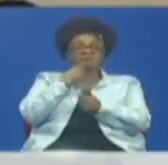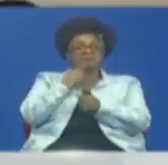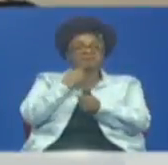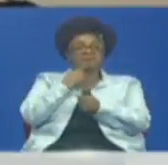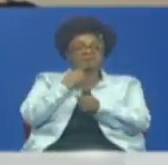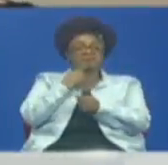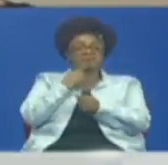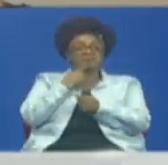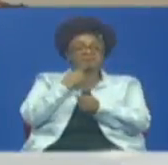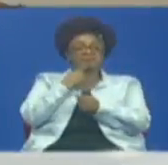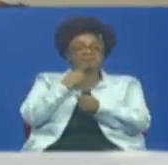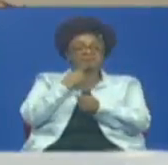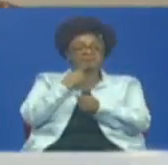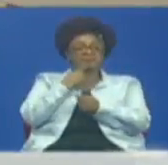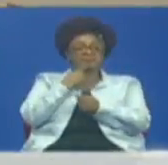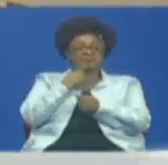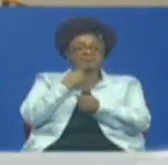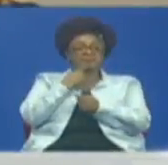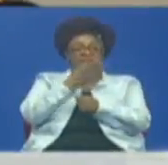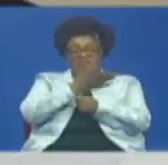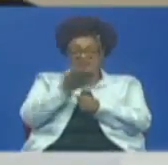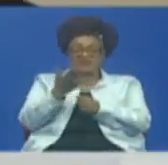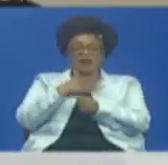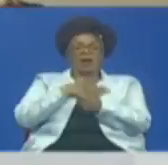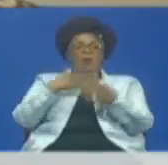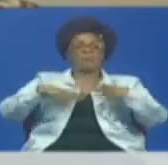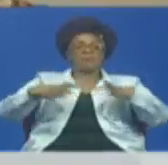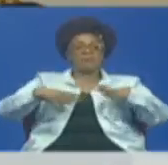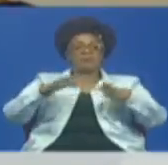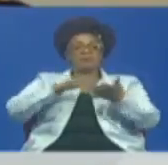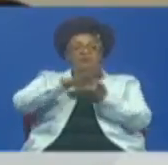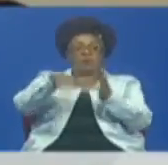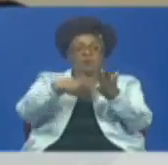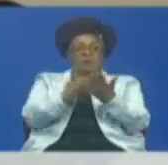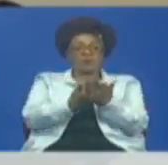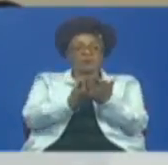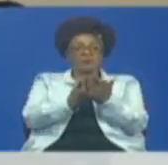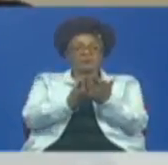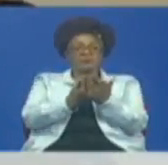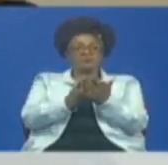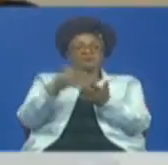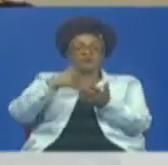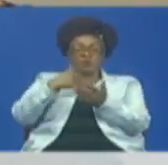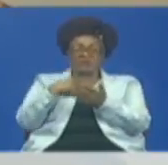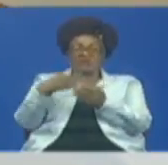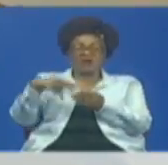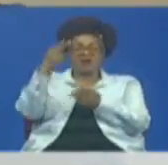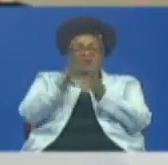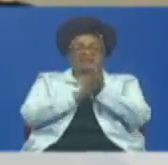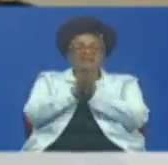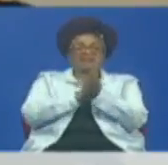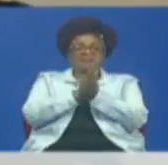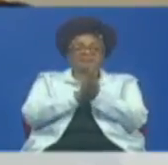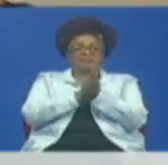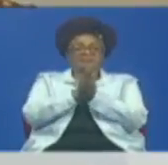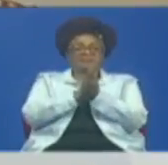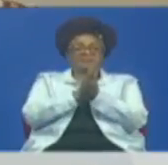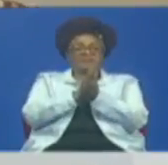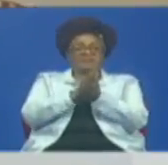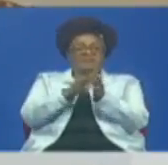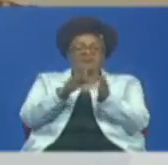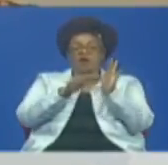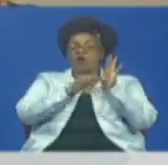ni mabaluzi wetu, kwa hivyo all the time tunawahold in very high esteem, ni role models, na kwa